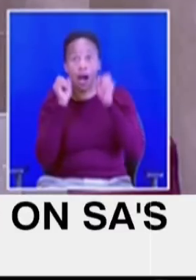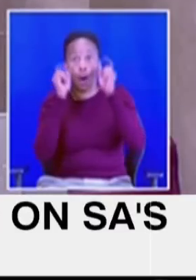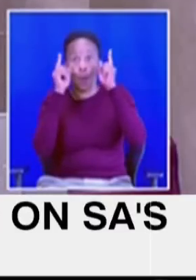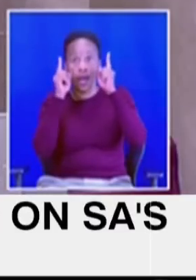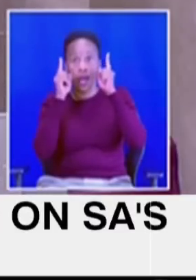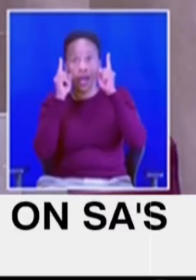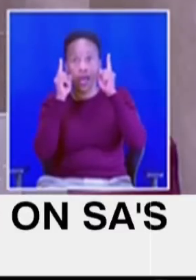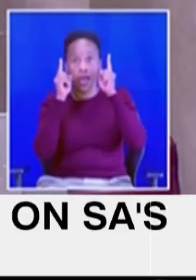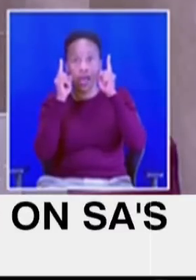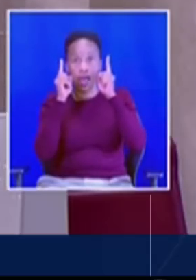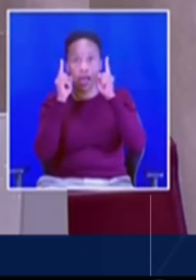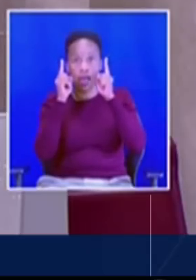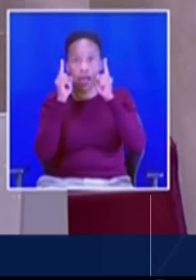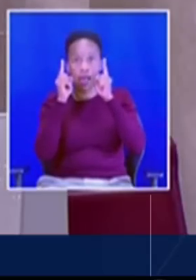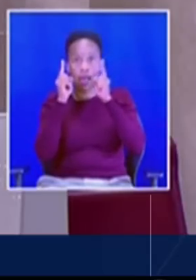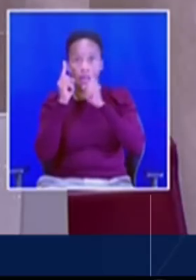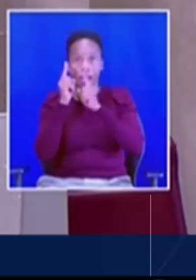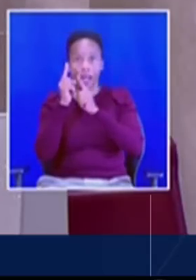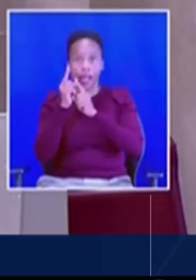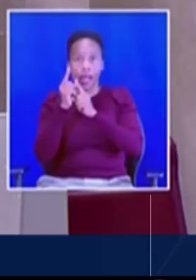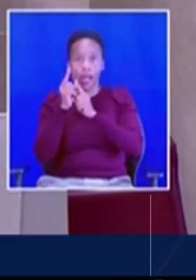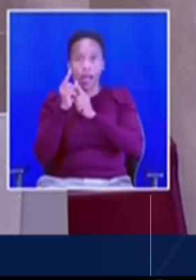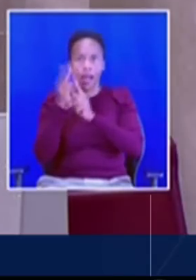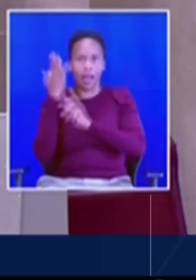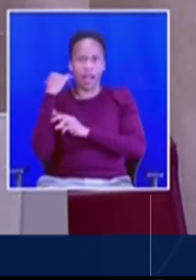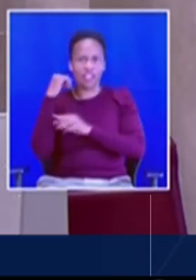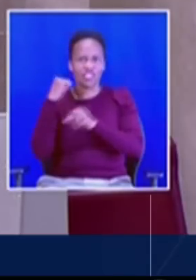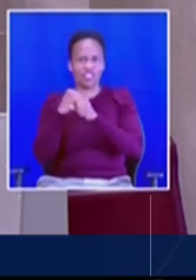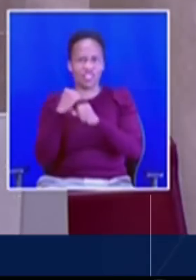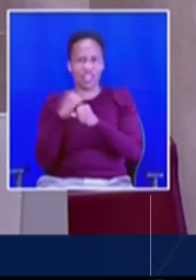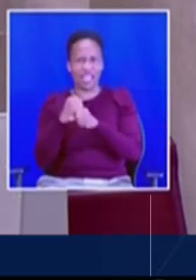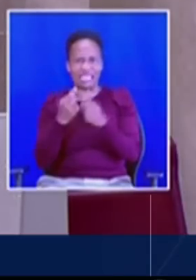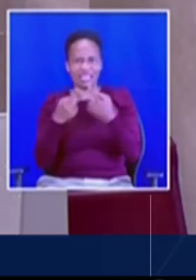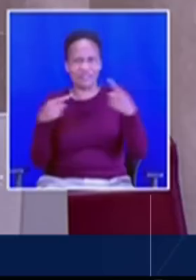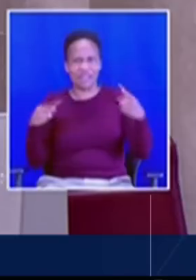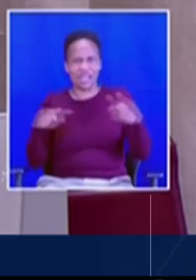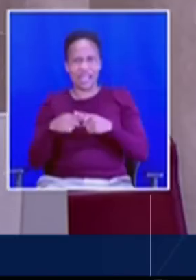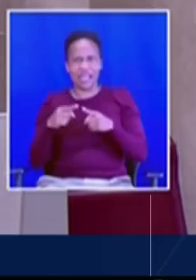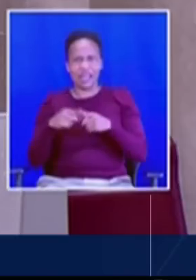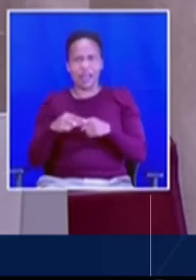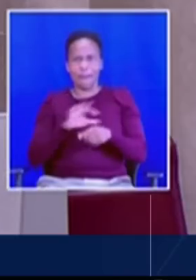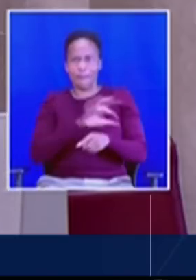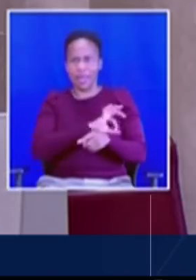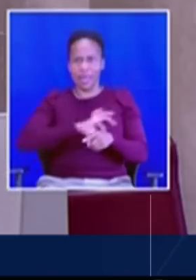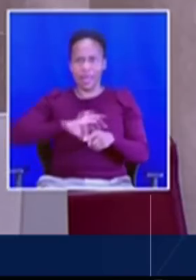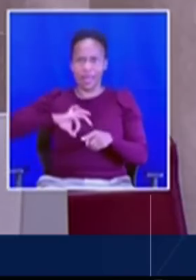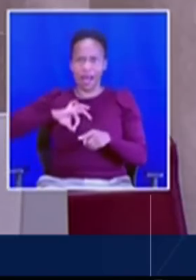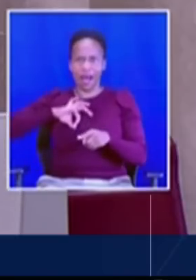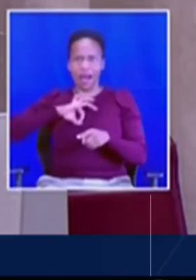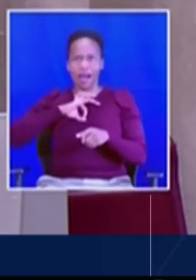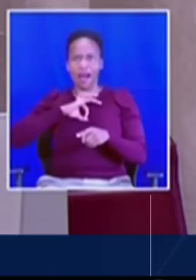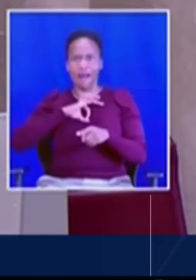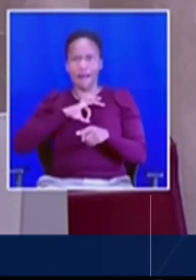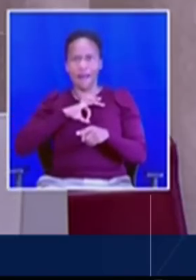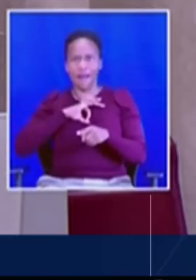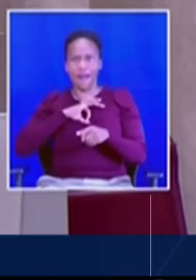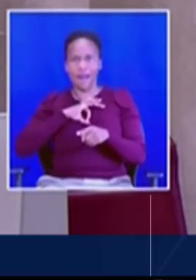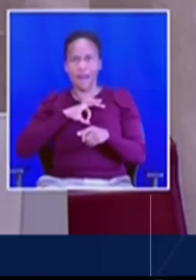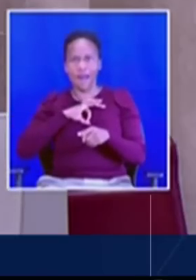last year, when various mayors were appointed to lead